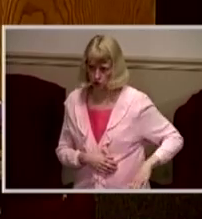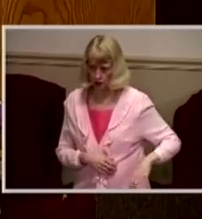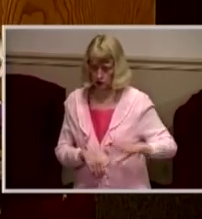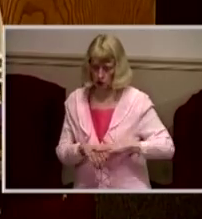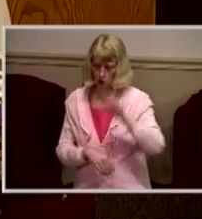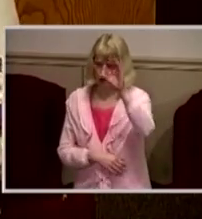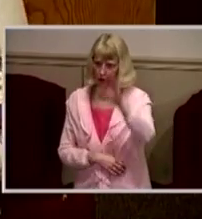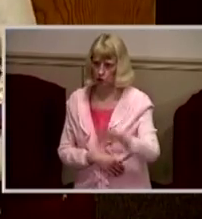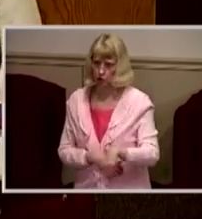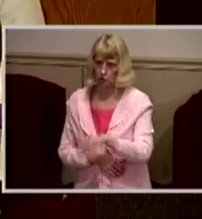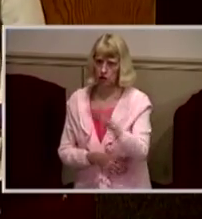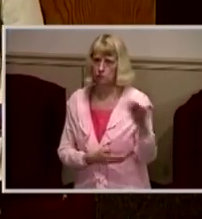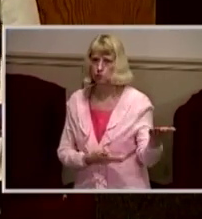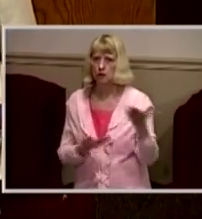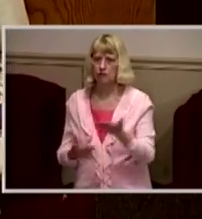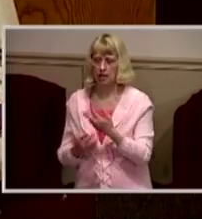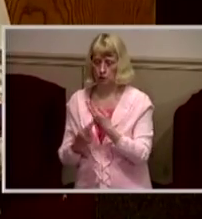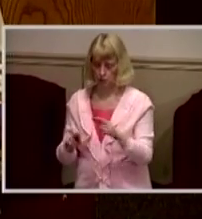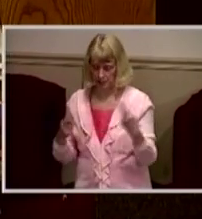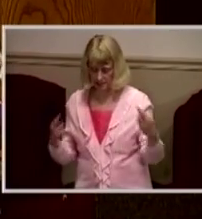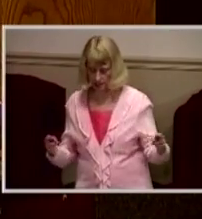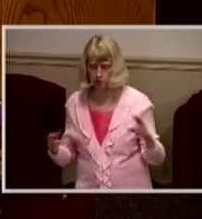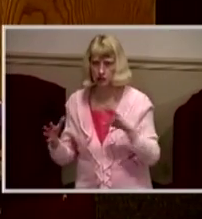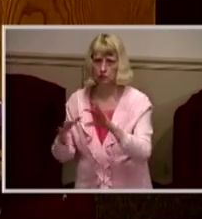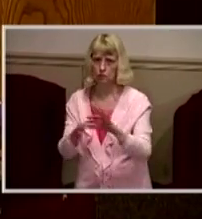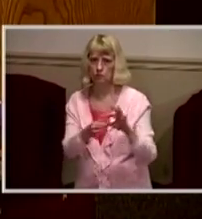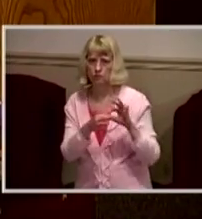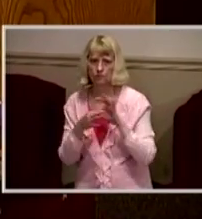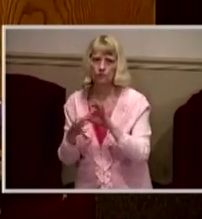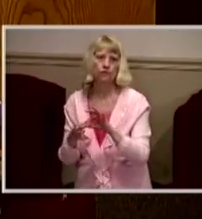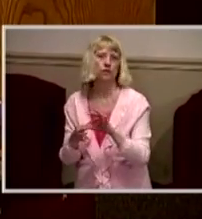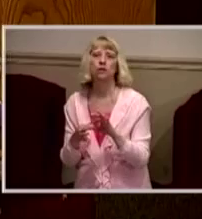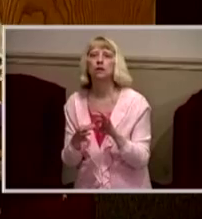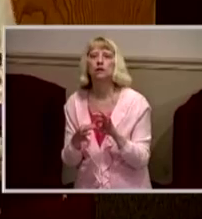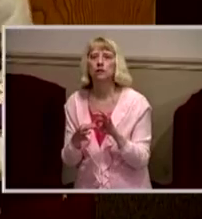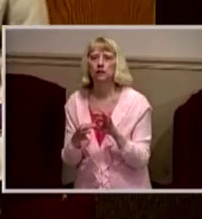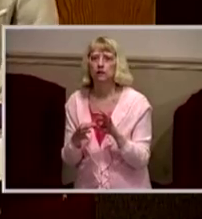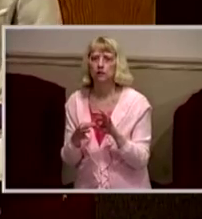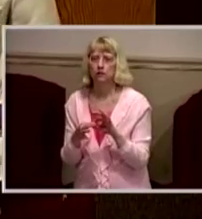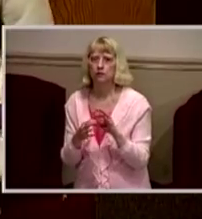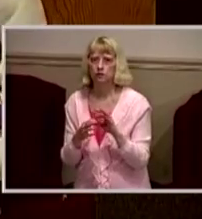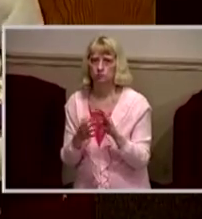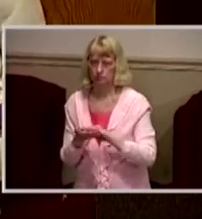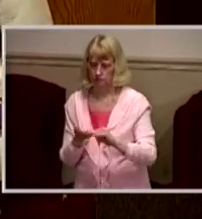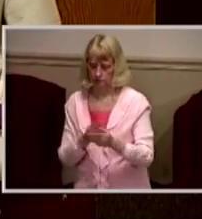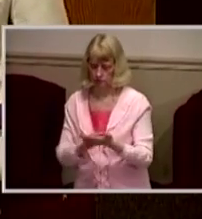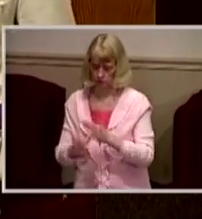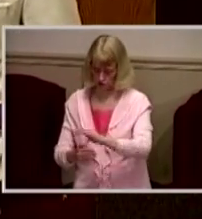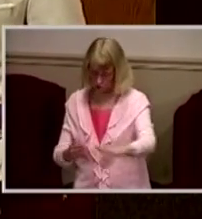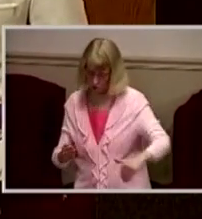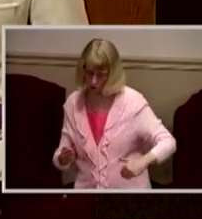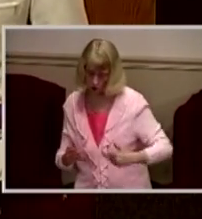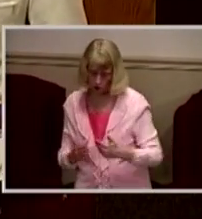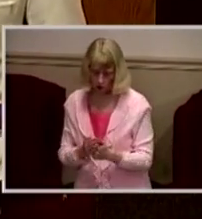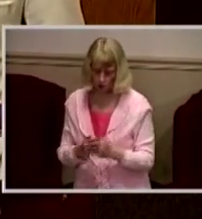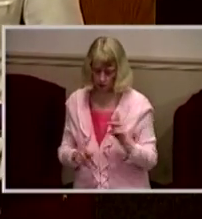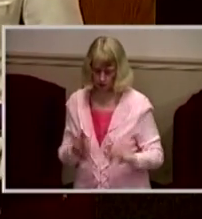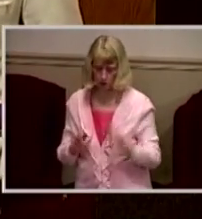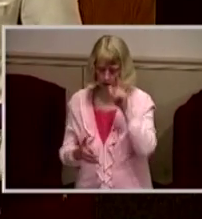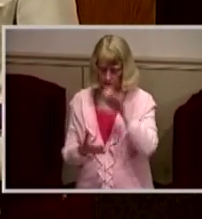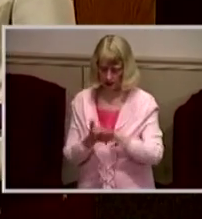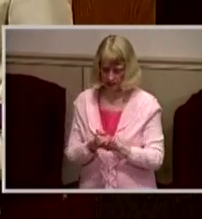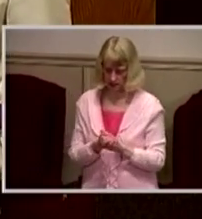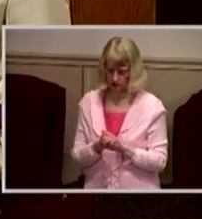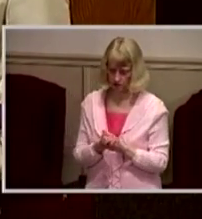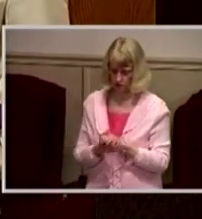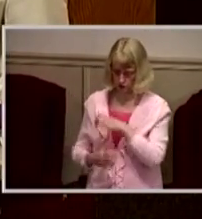the cross provided redemption, reconciliation, and propitiation for all that believe, that